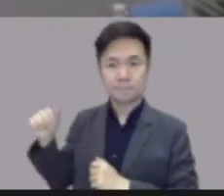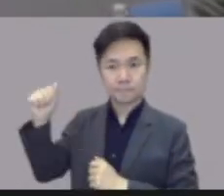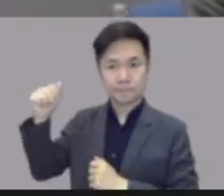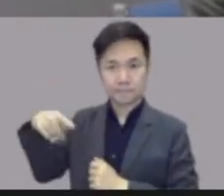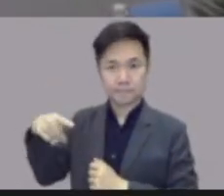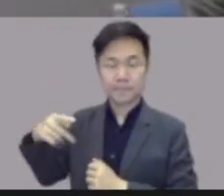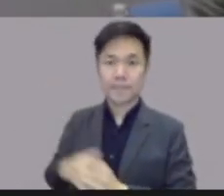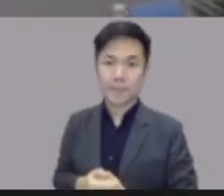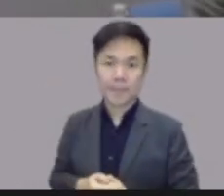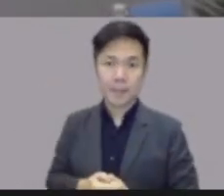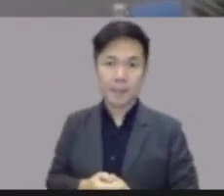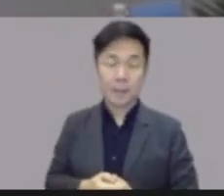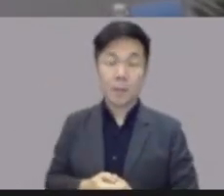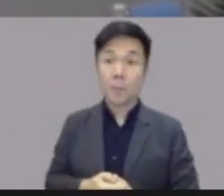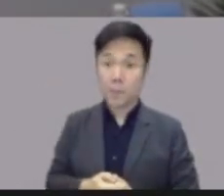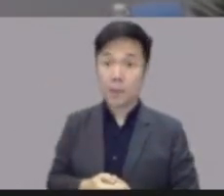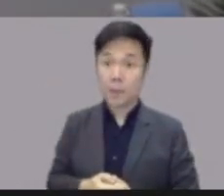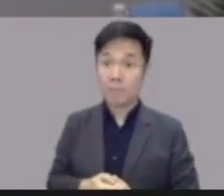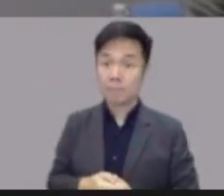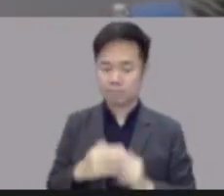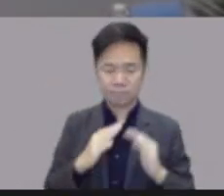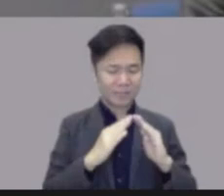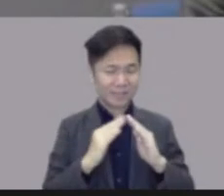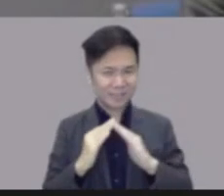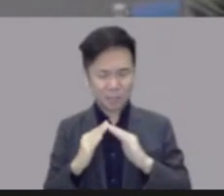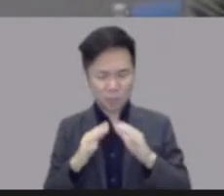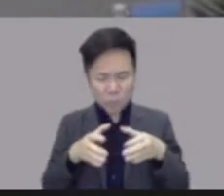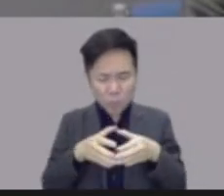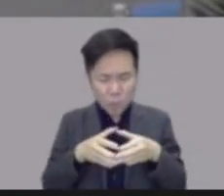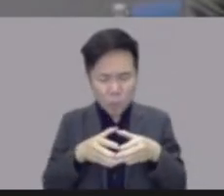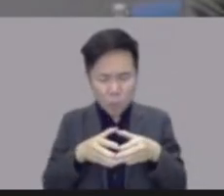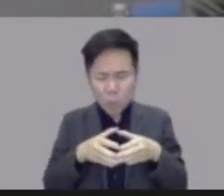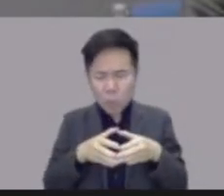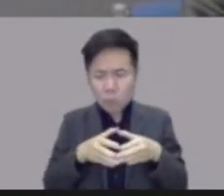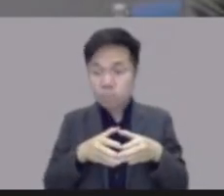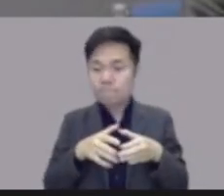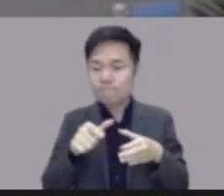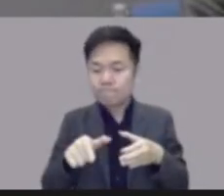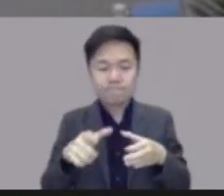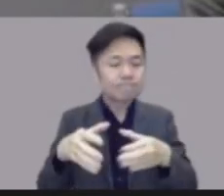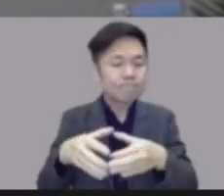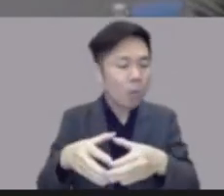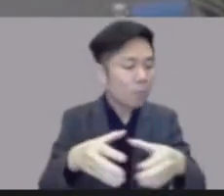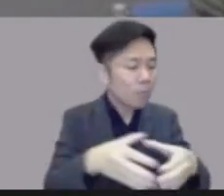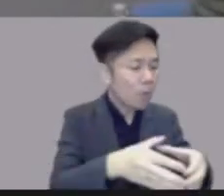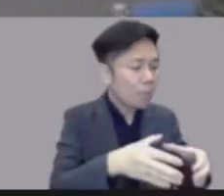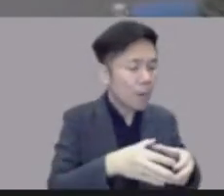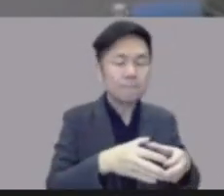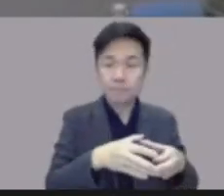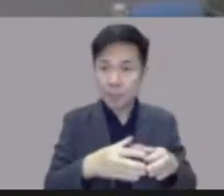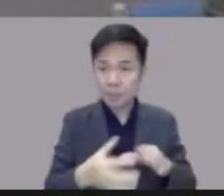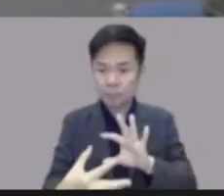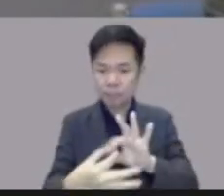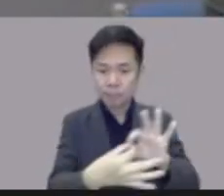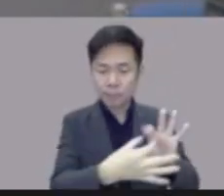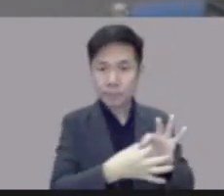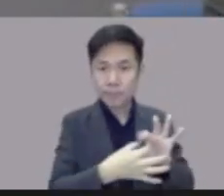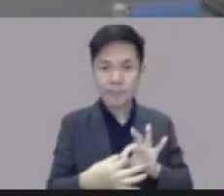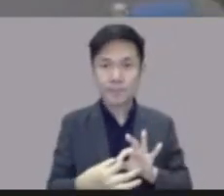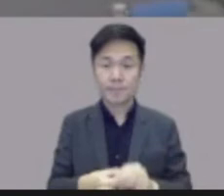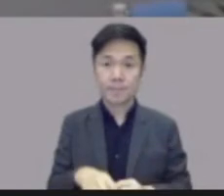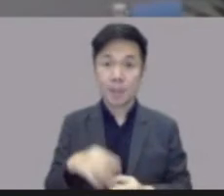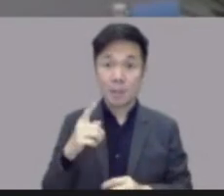of secondary cities are also feature of urban development in the region therefore it is important to take Consolidated